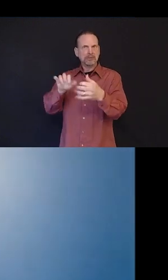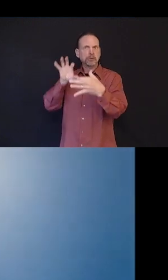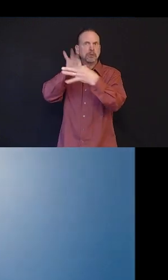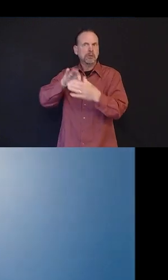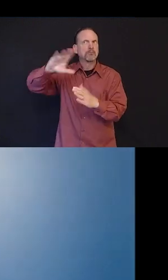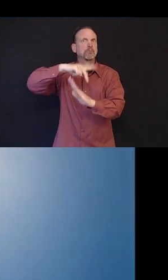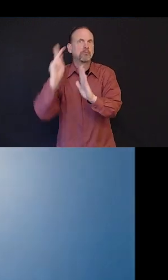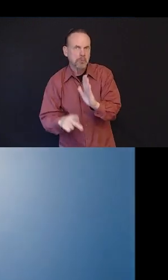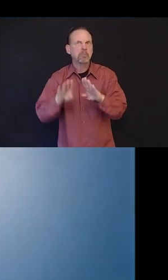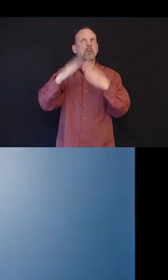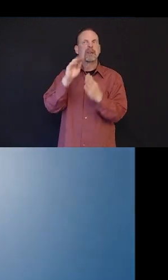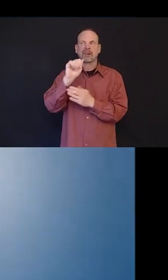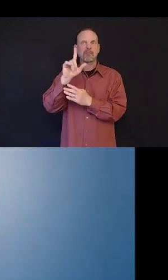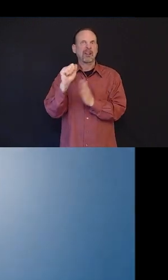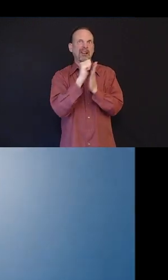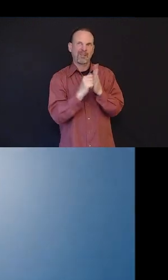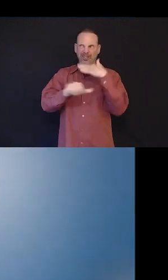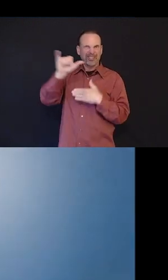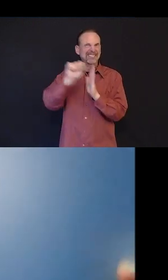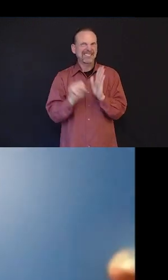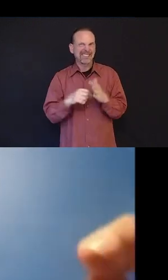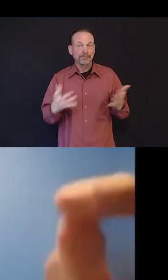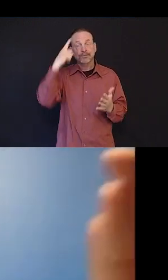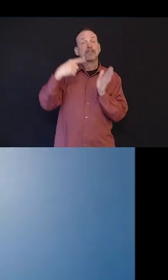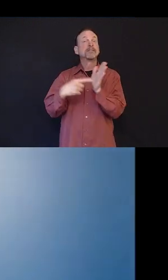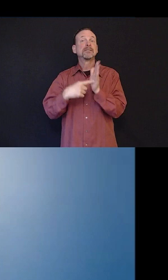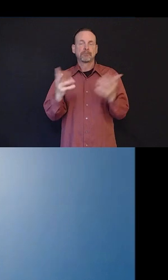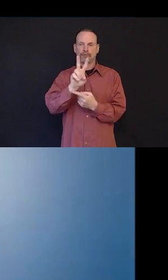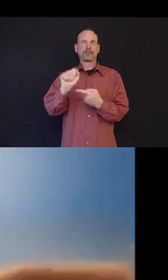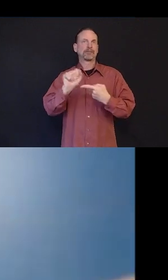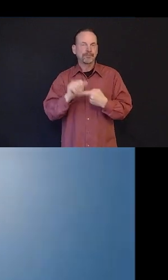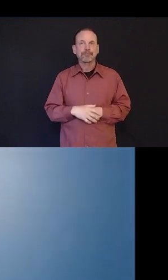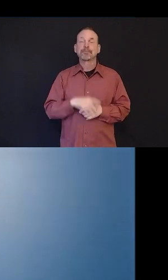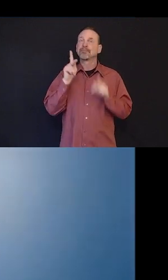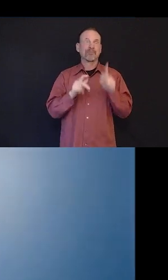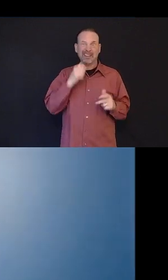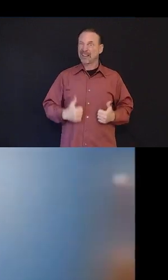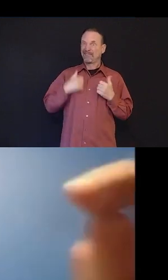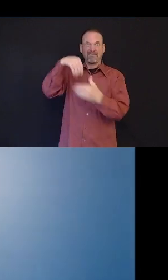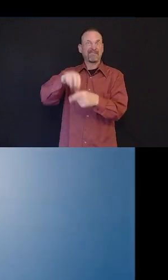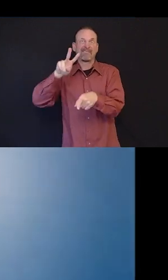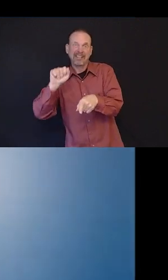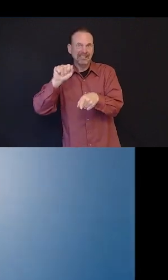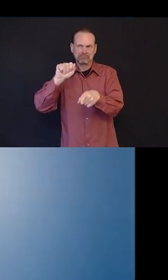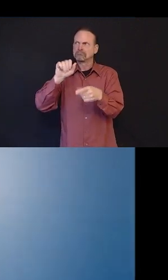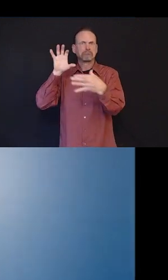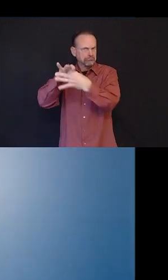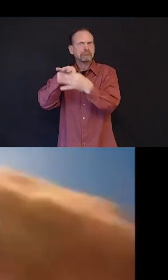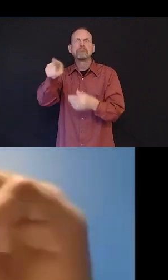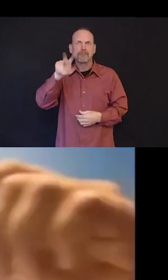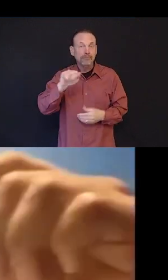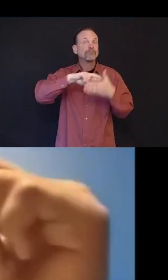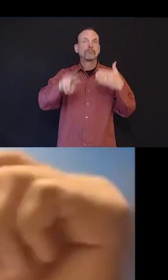Virginia. And Virginia has actually is the state with the most ABLE accounts right now, I think because of that